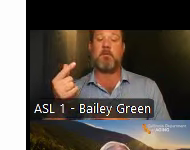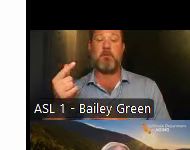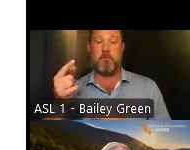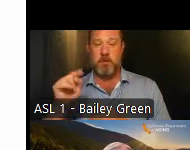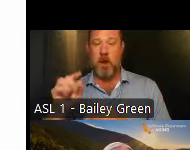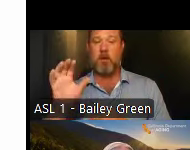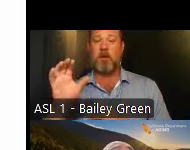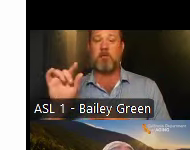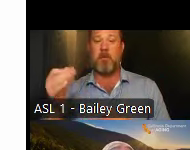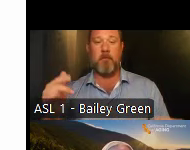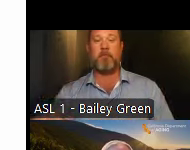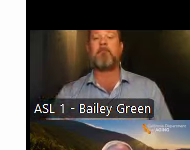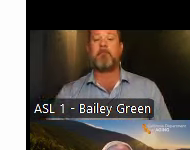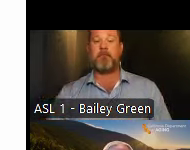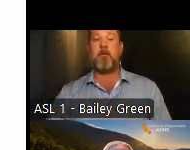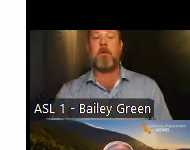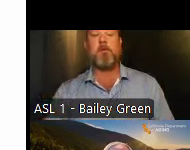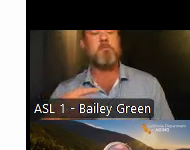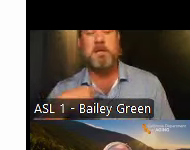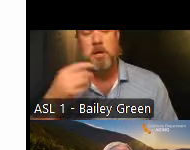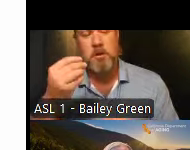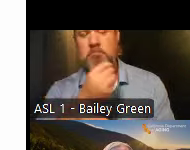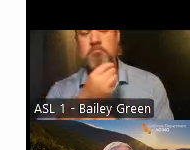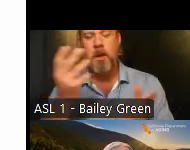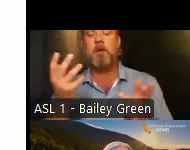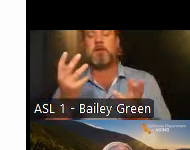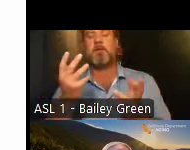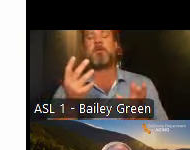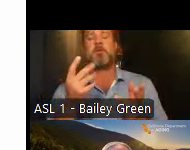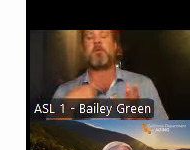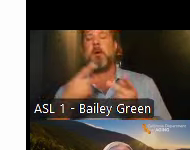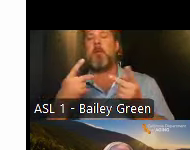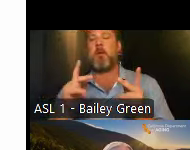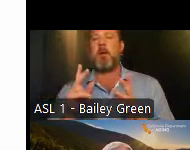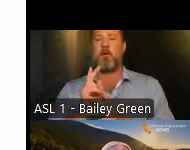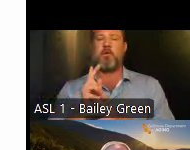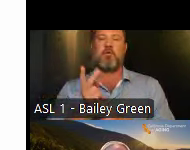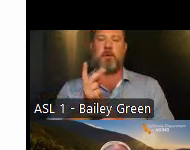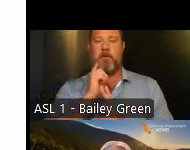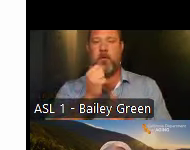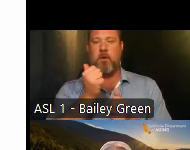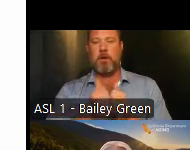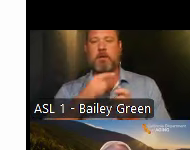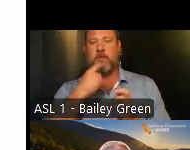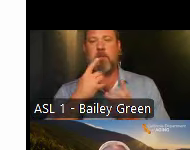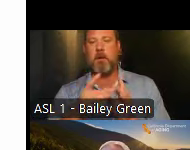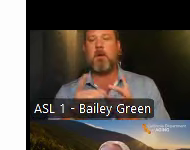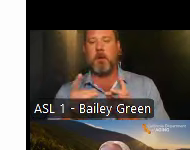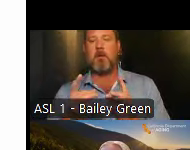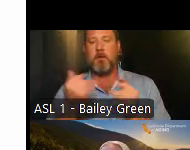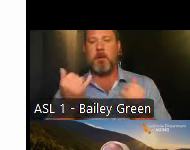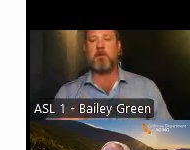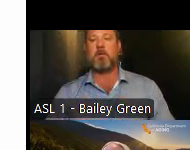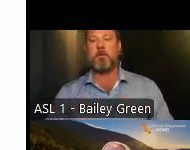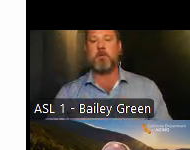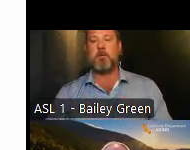aging.ca.gov. And I also respectfully remind you that we will permit 2 minutes for each public commenter at this